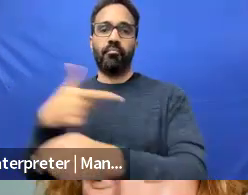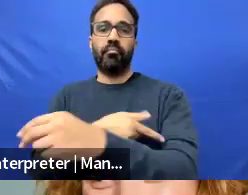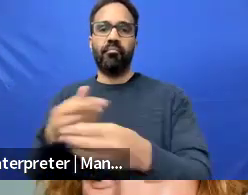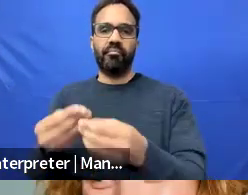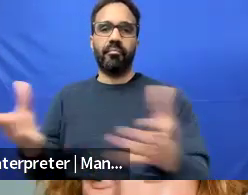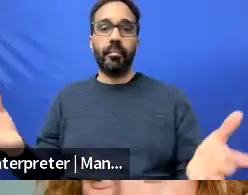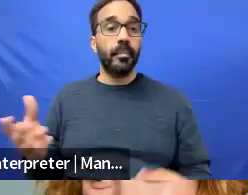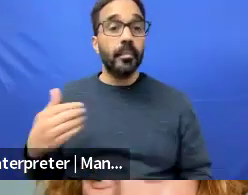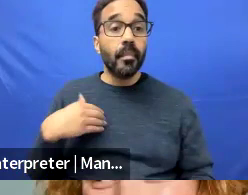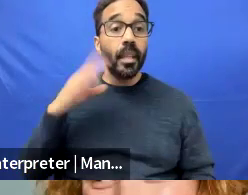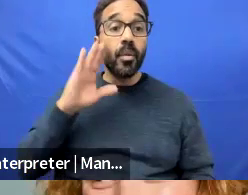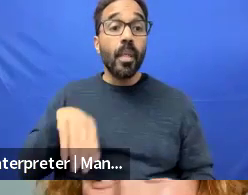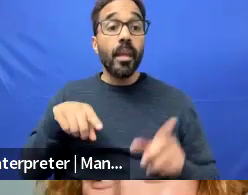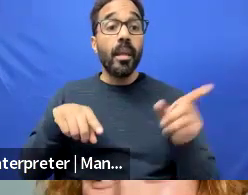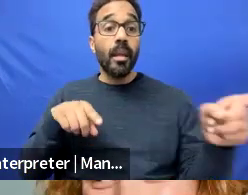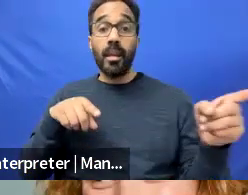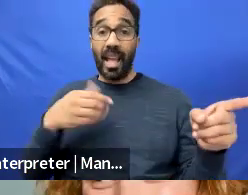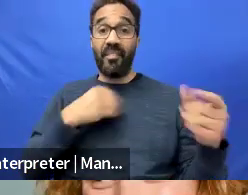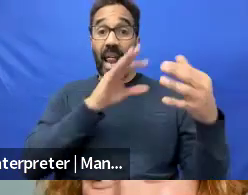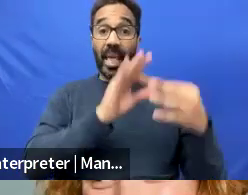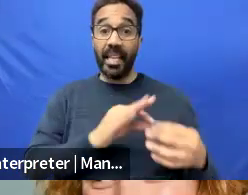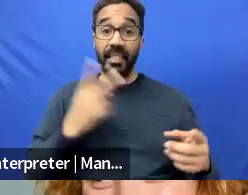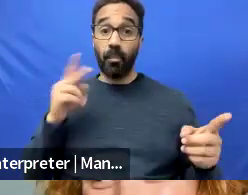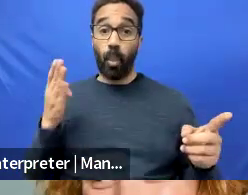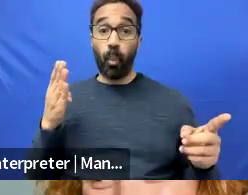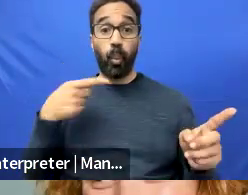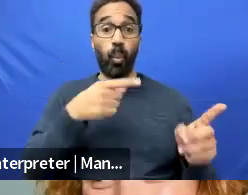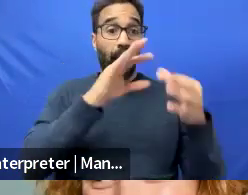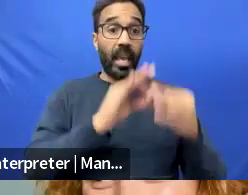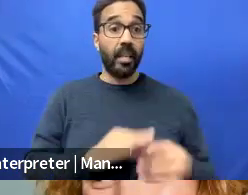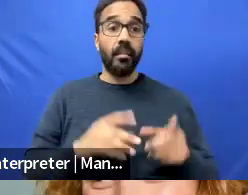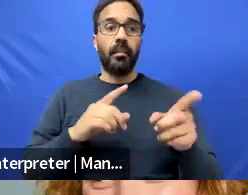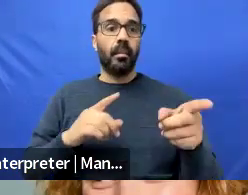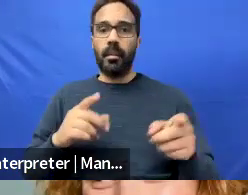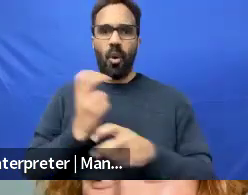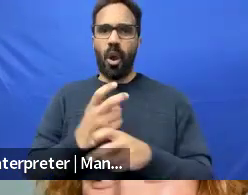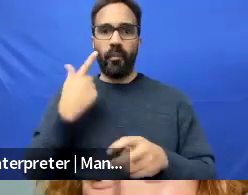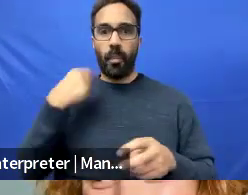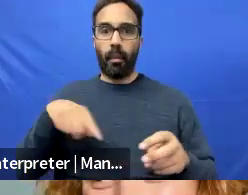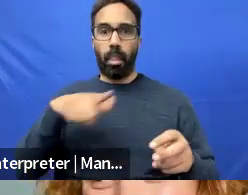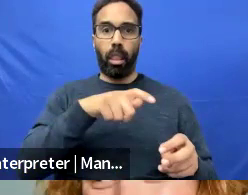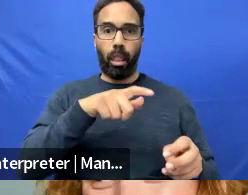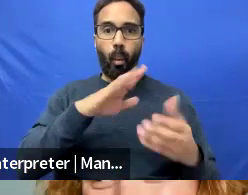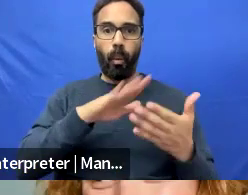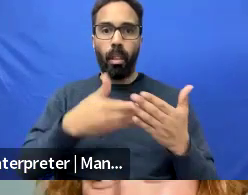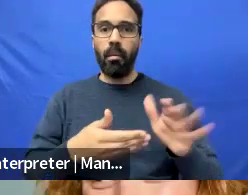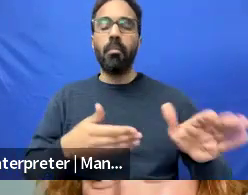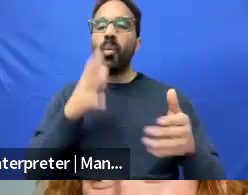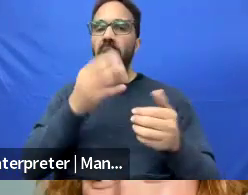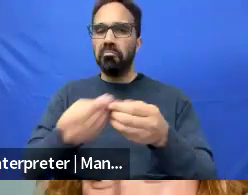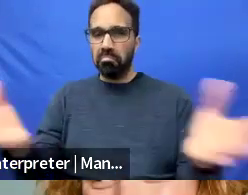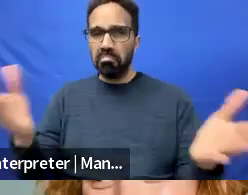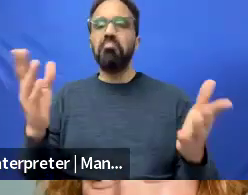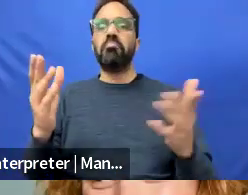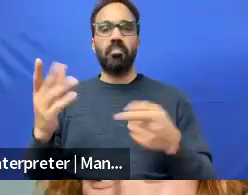hard for me to click them and kind of, go through the map of it, but this will get into your hands when this call is done, and you'll be able to have all these